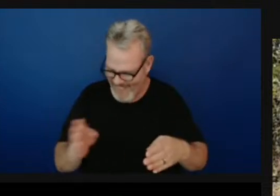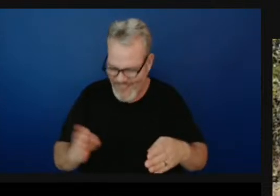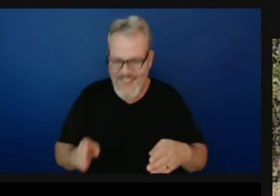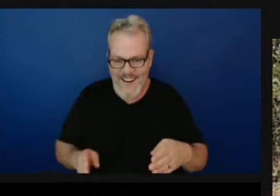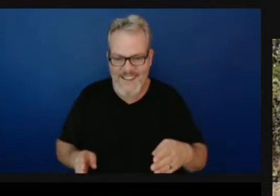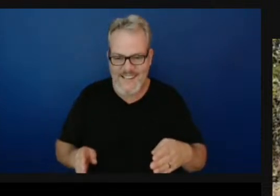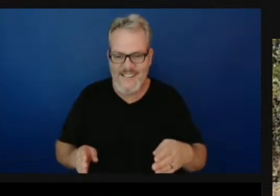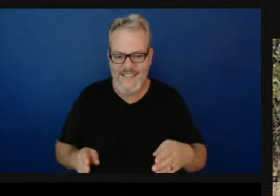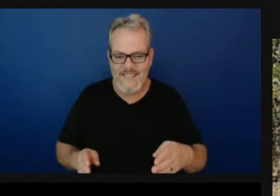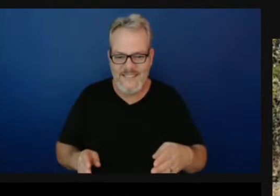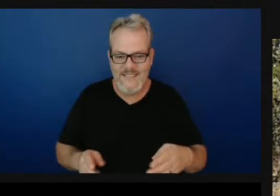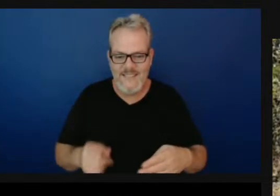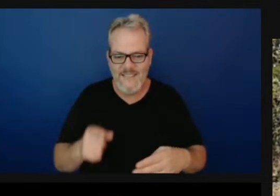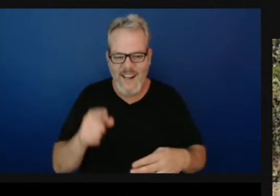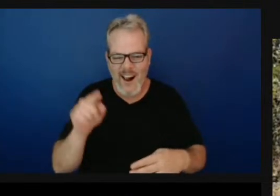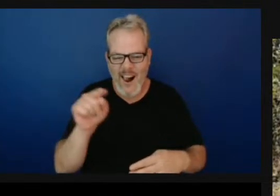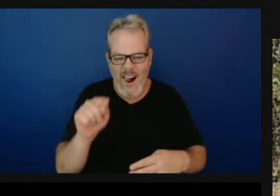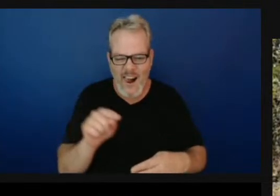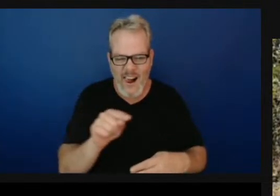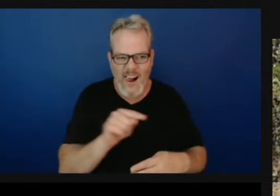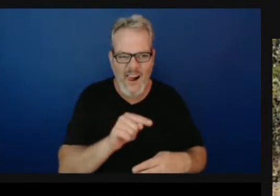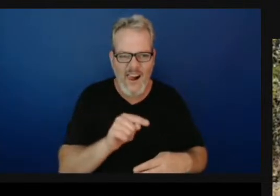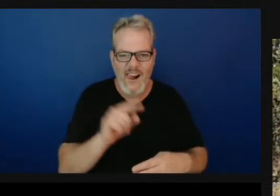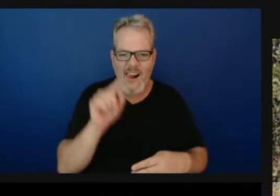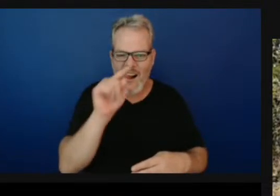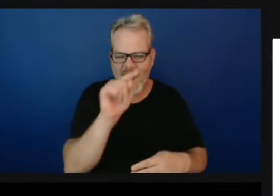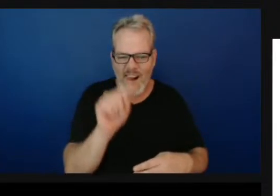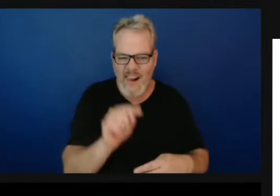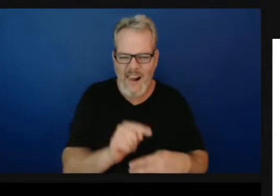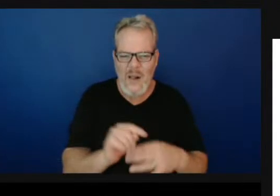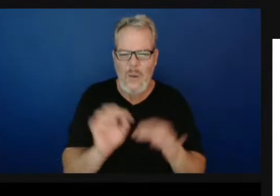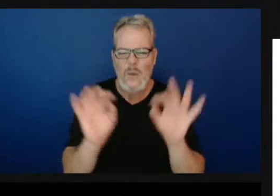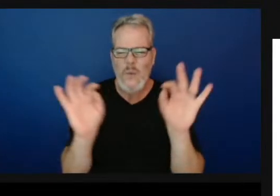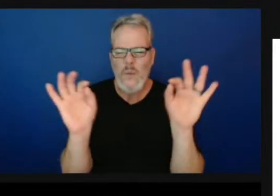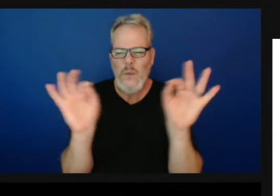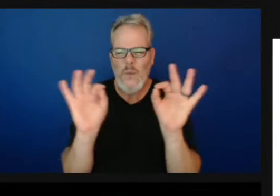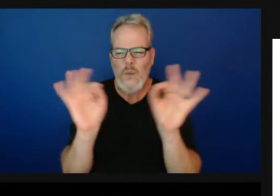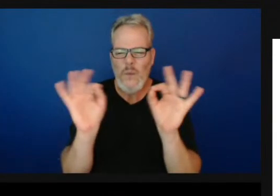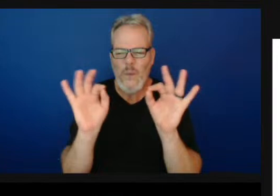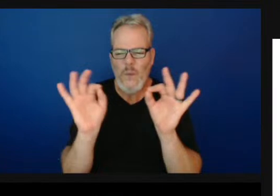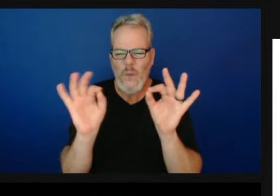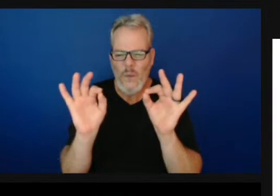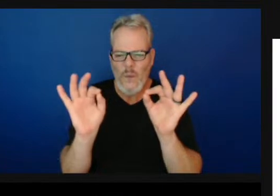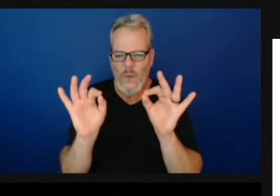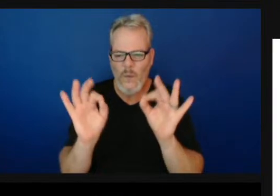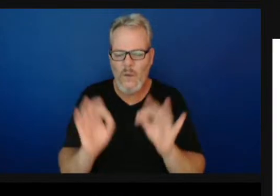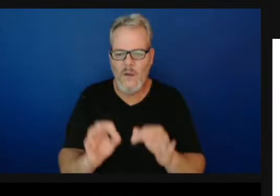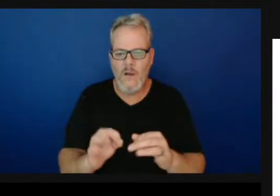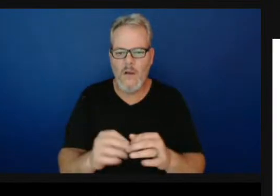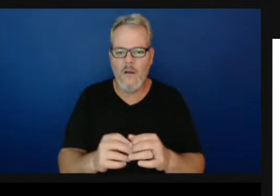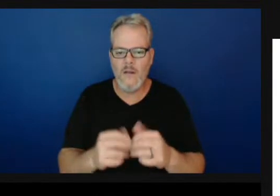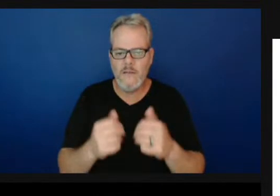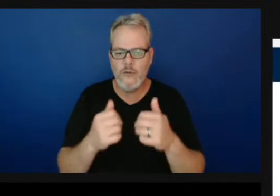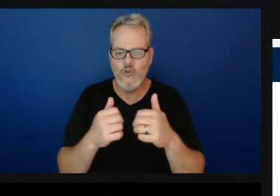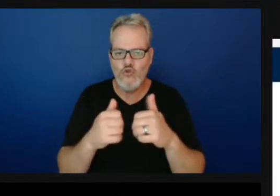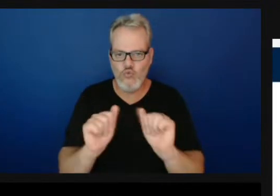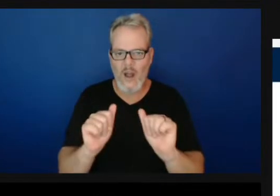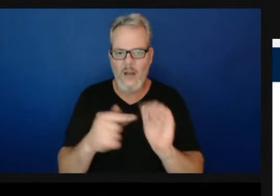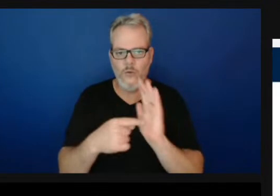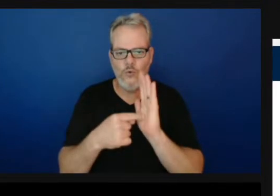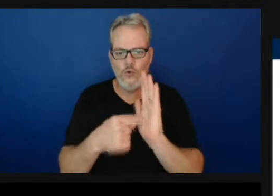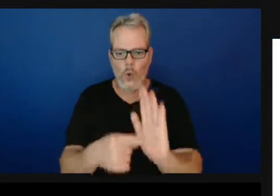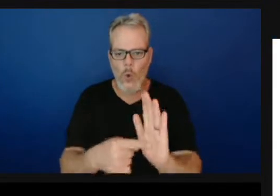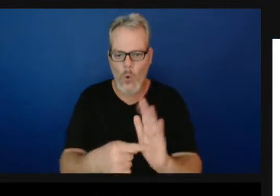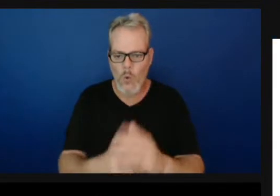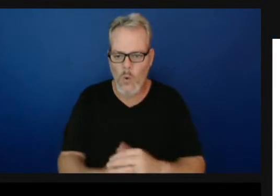like this. There's some more right in here. These are fairly small on that one. Maybe I can try to click through here and see